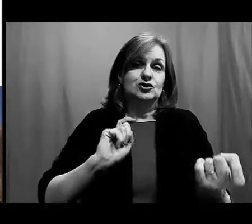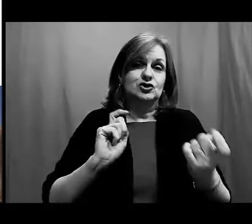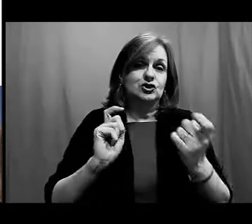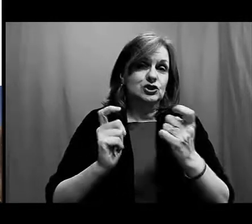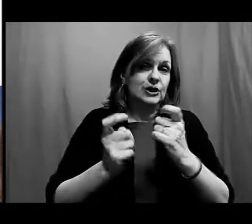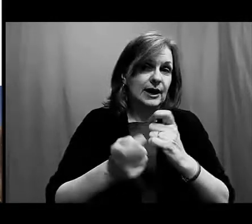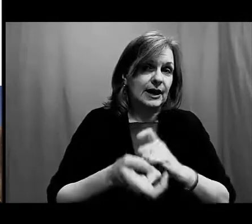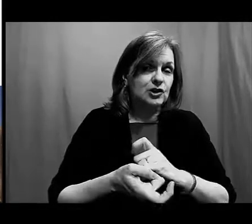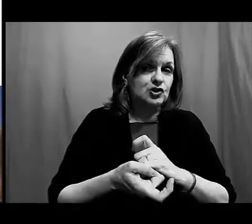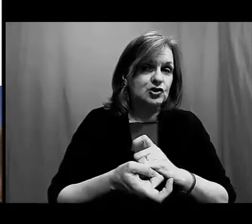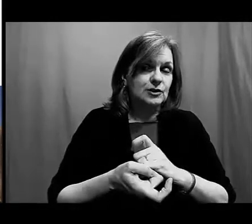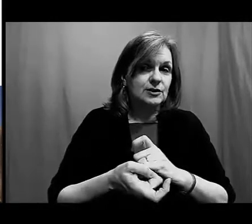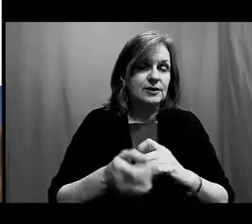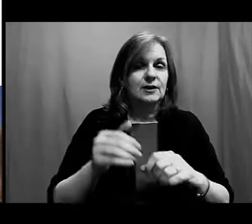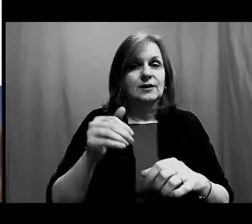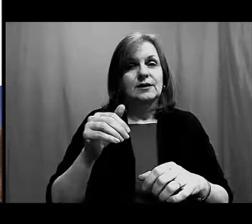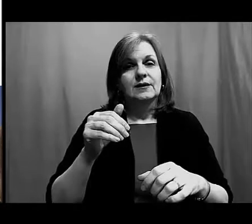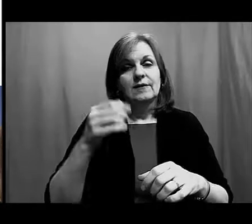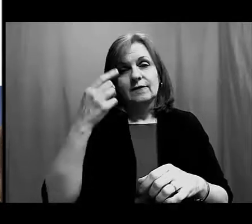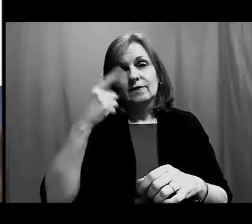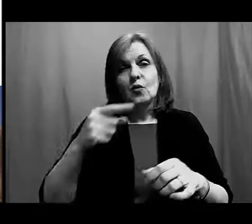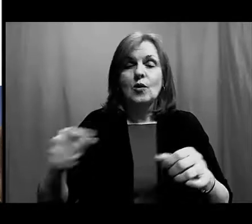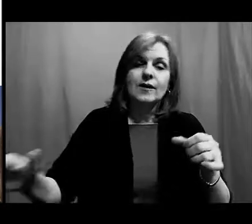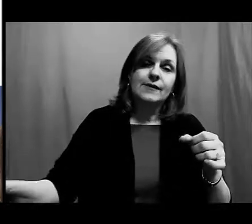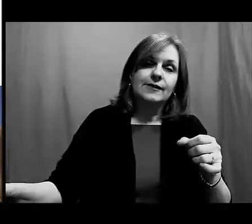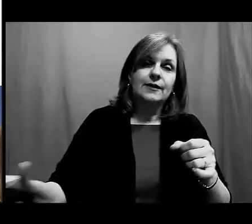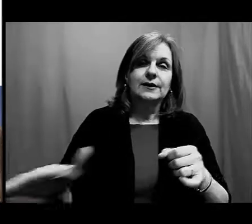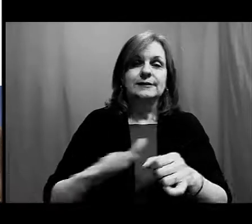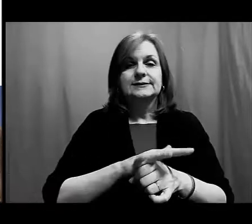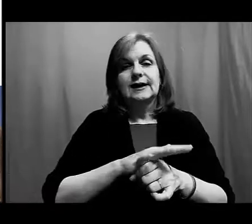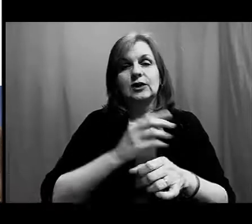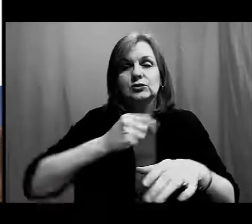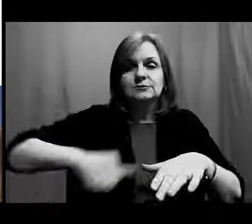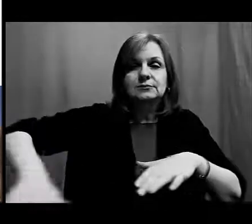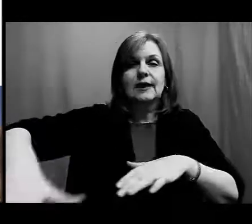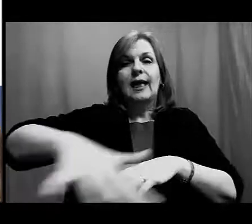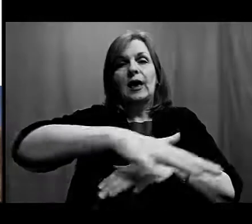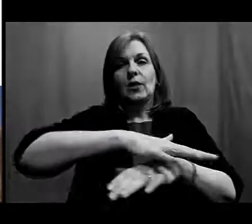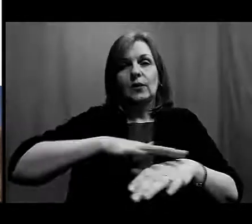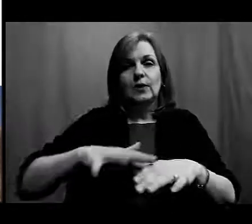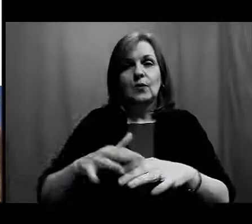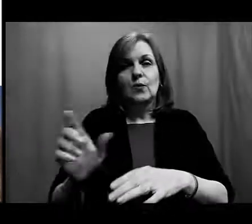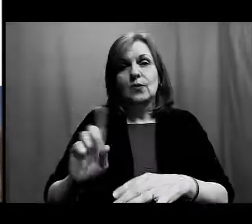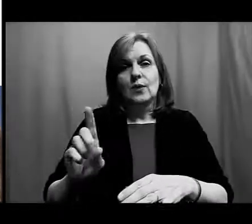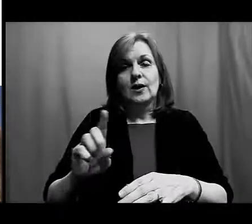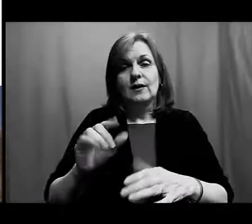ecosystem over either the entire